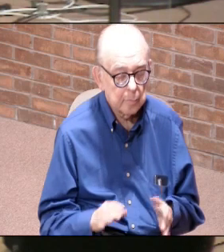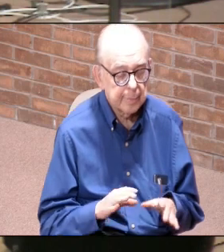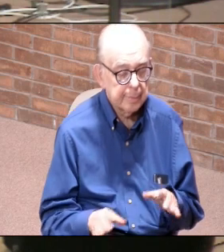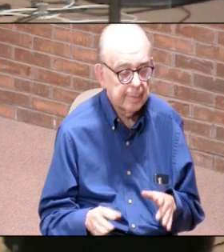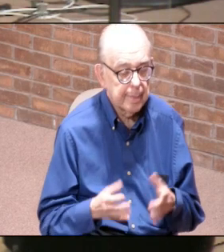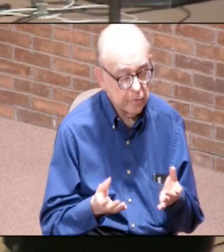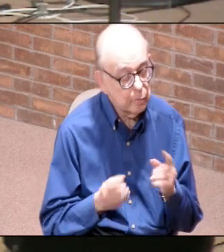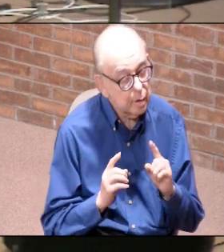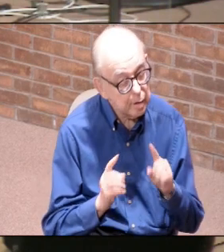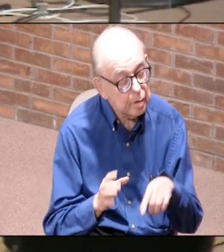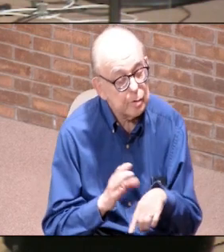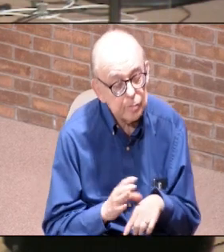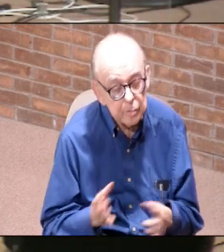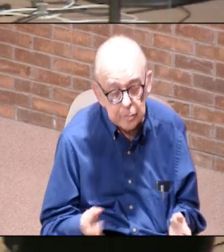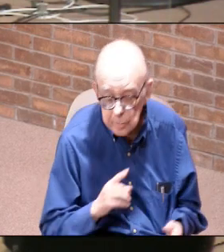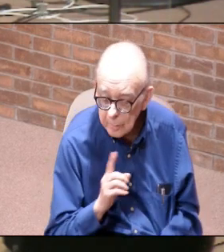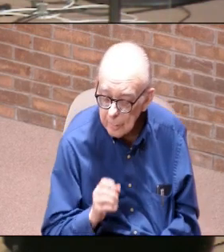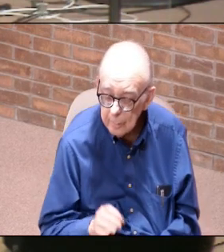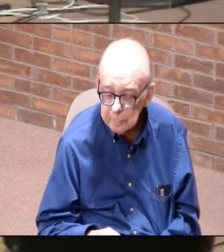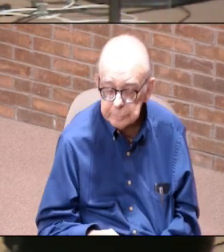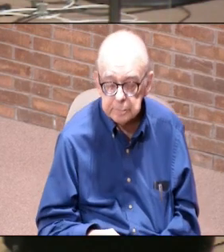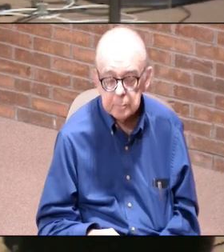Did you want to come?